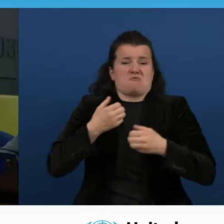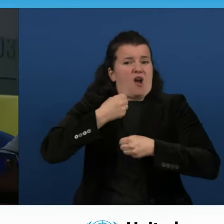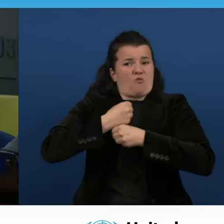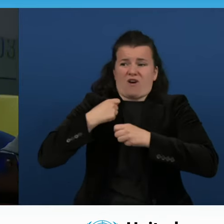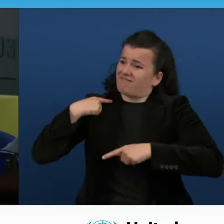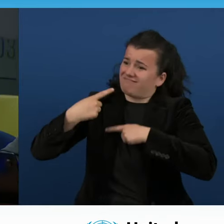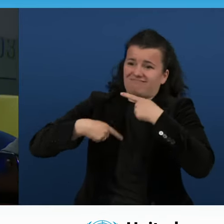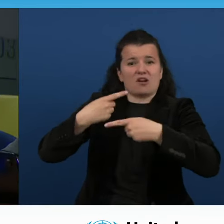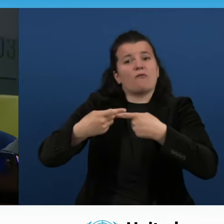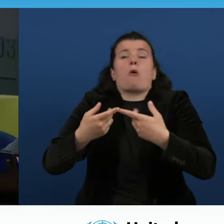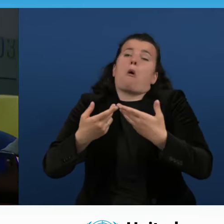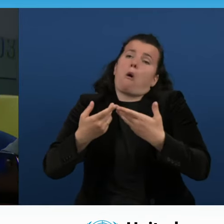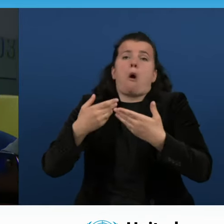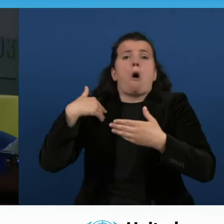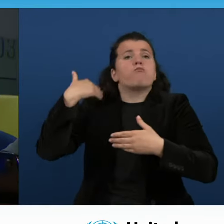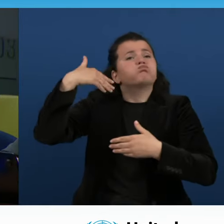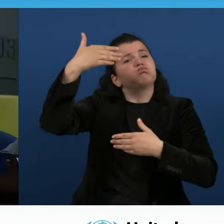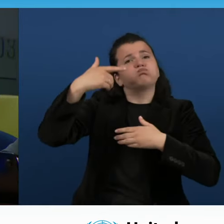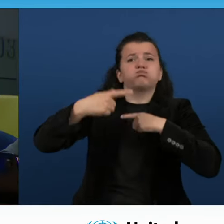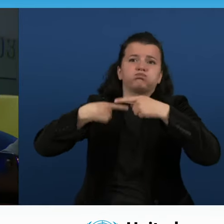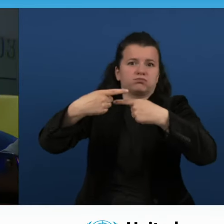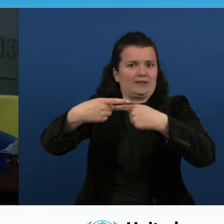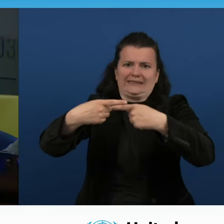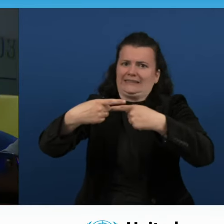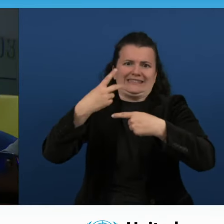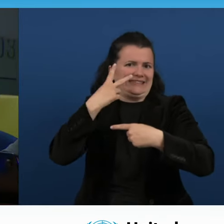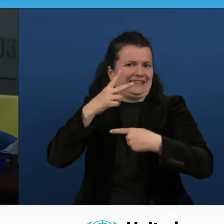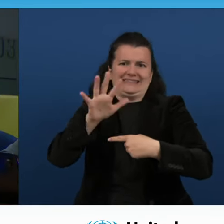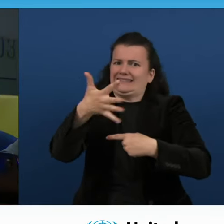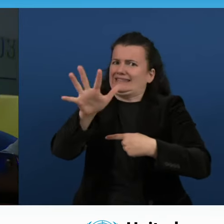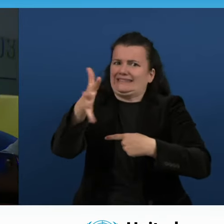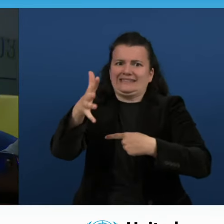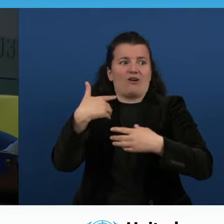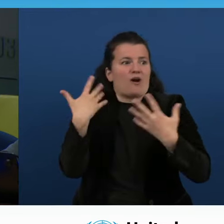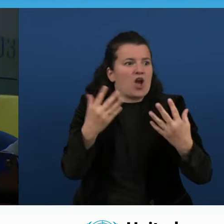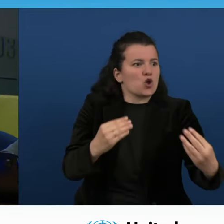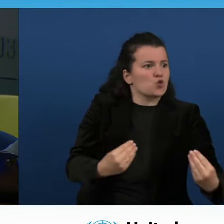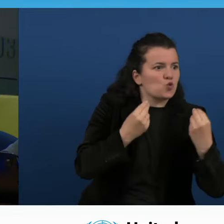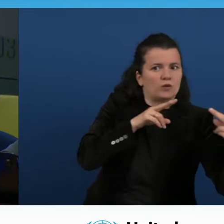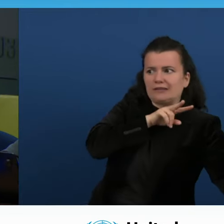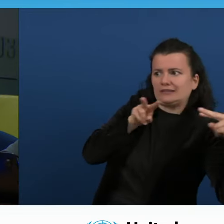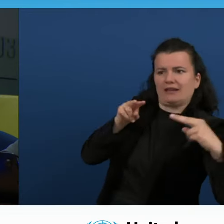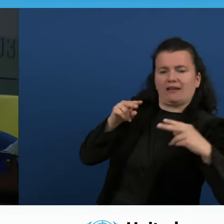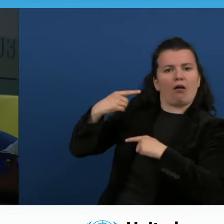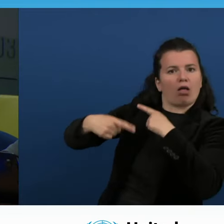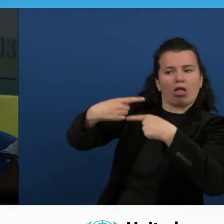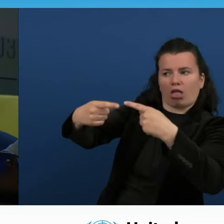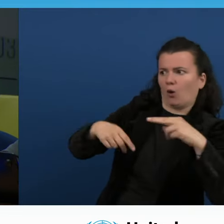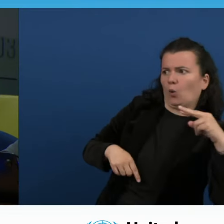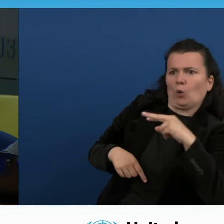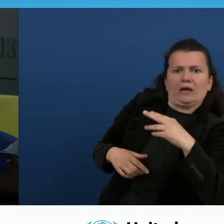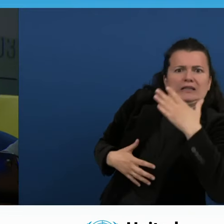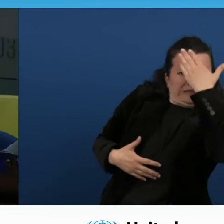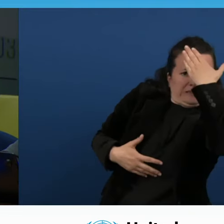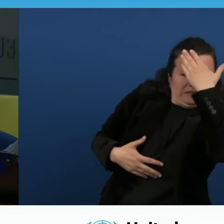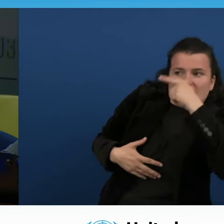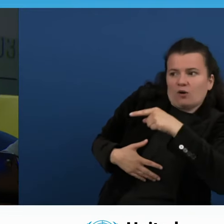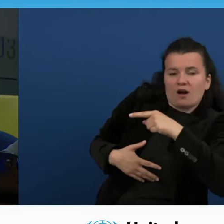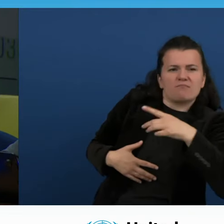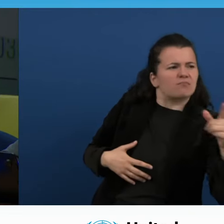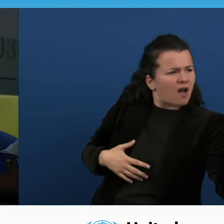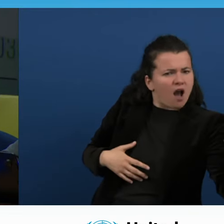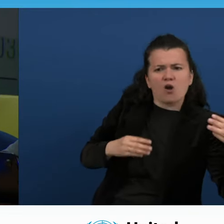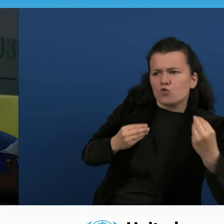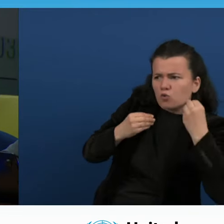young people of the world are asking us about our responsibility for peace in the world and the